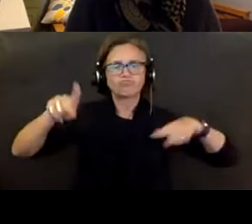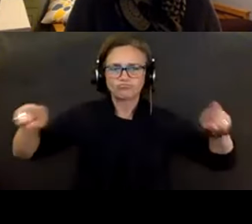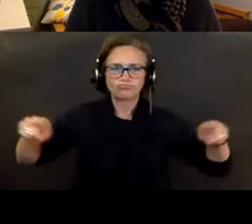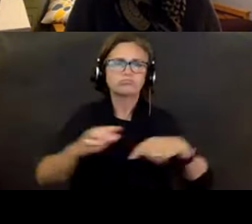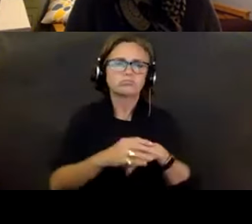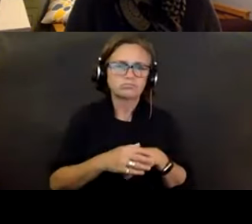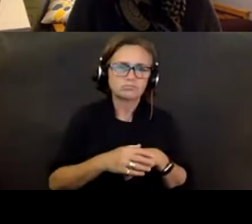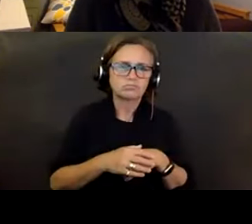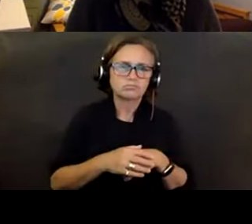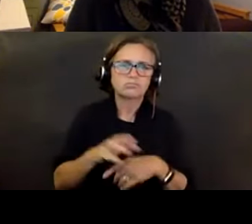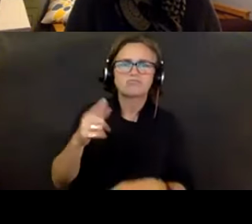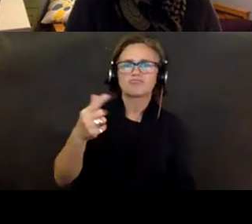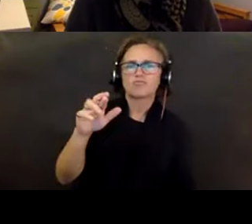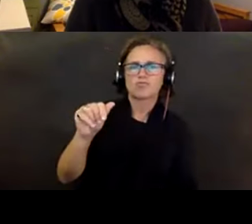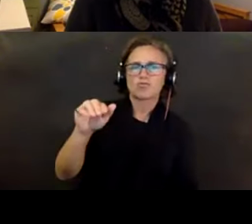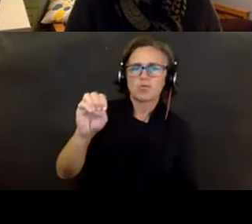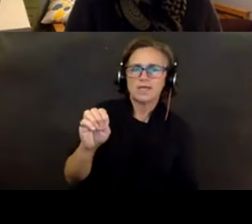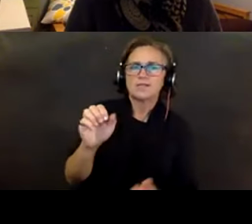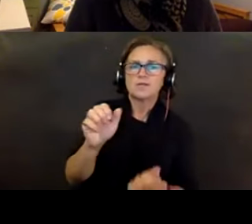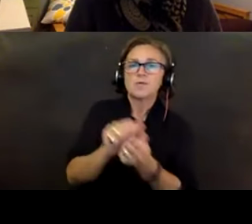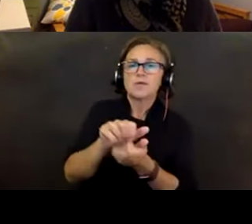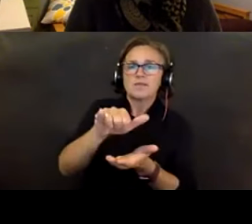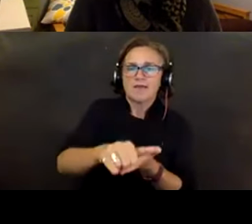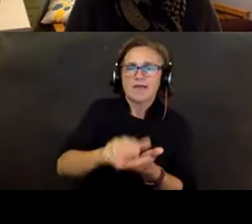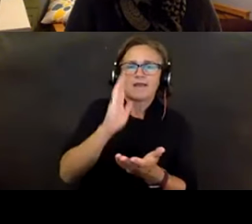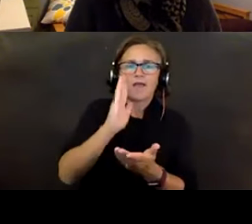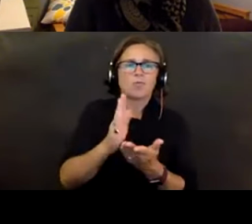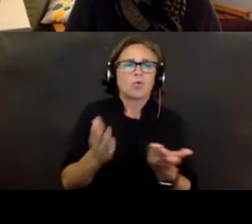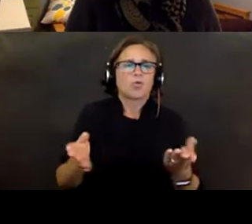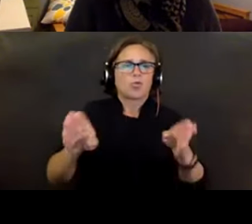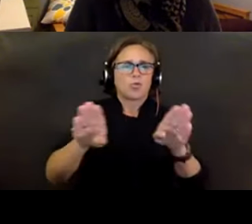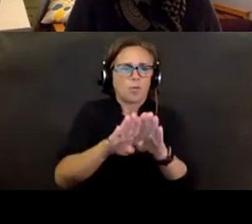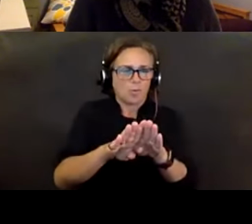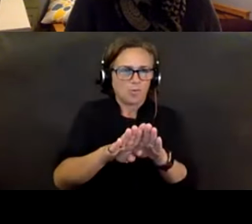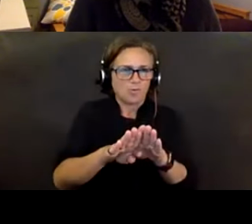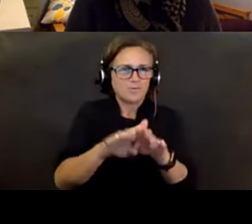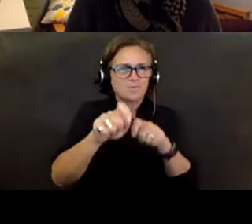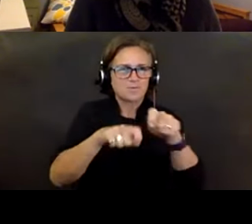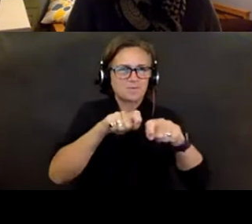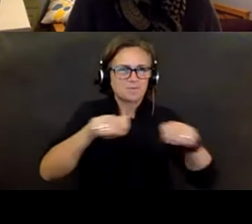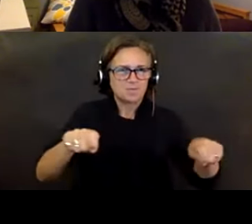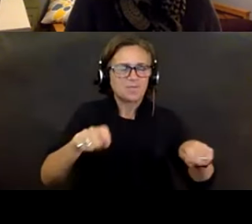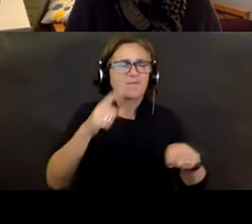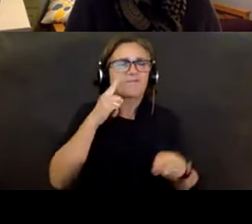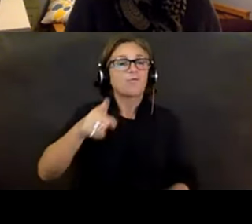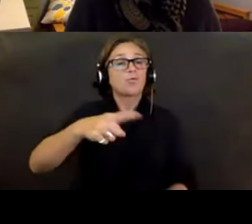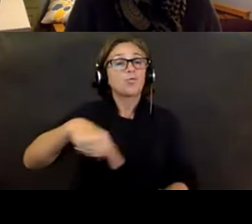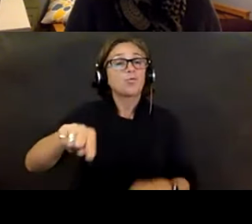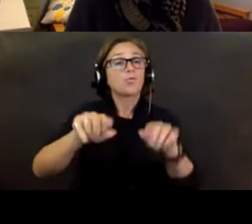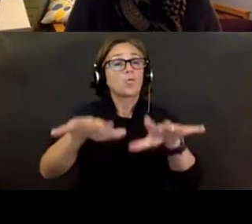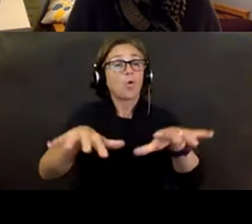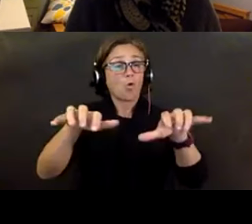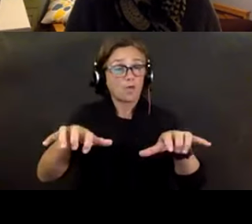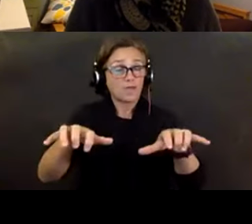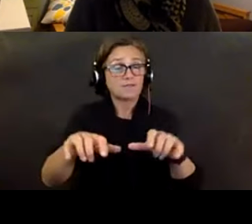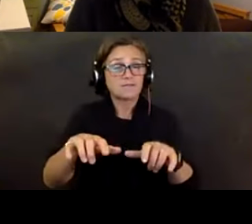Well, with that, I think I'm going to close. Just for the audience benefit, just so know that we are going